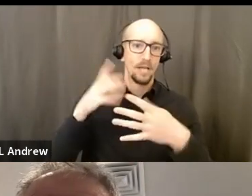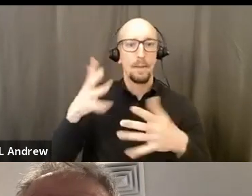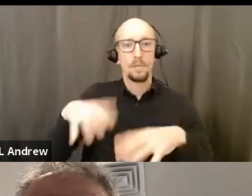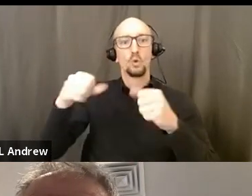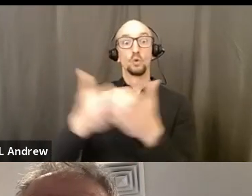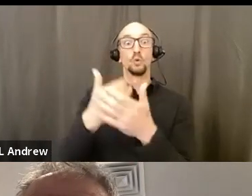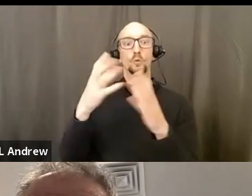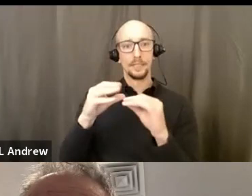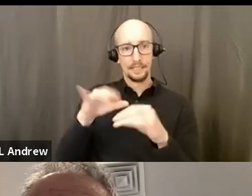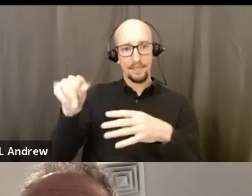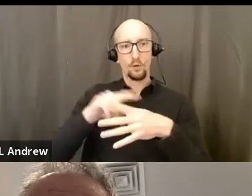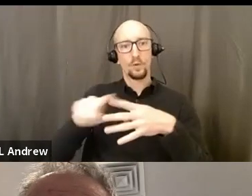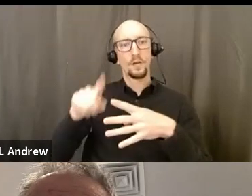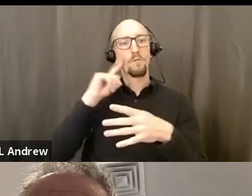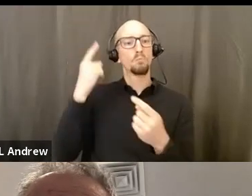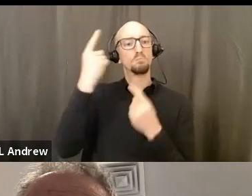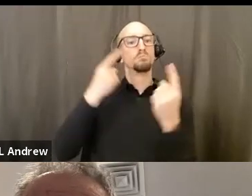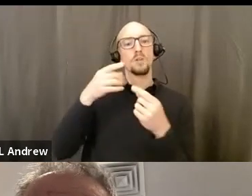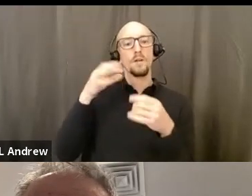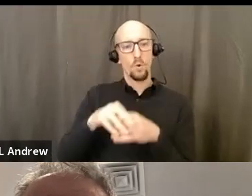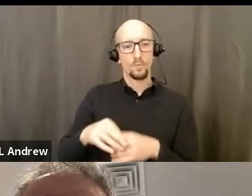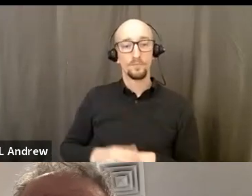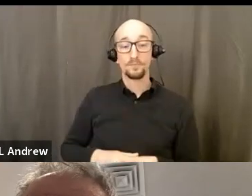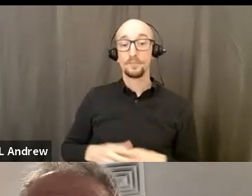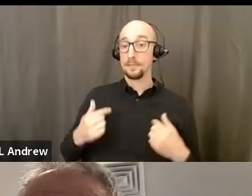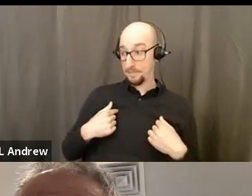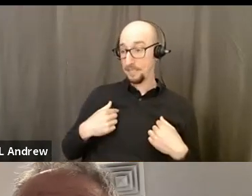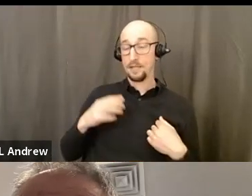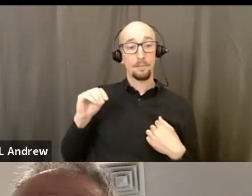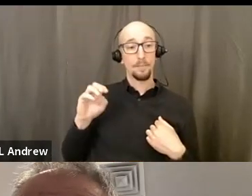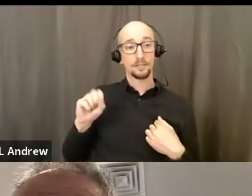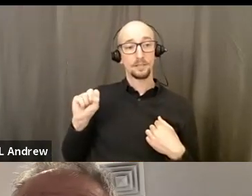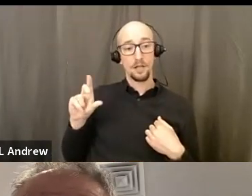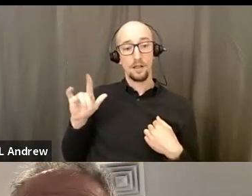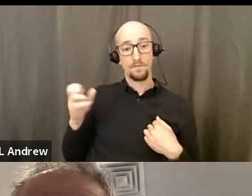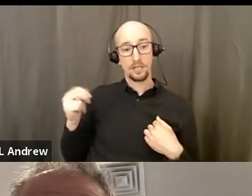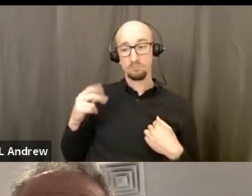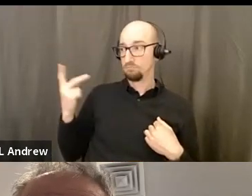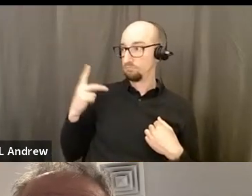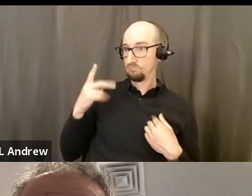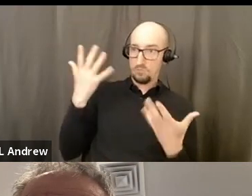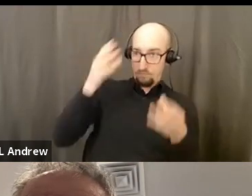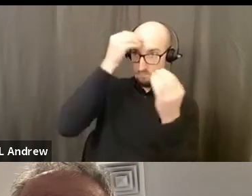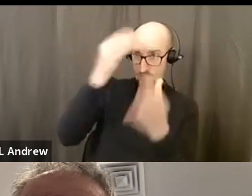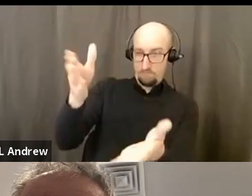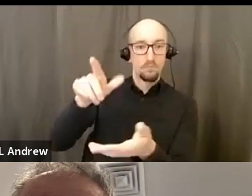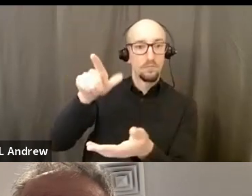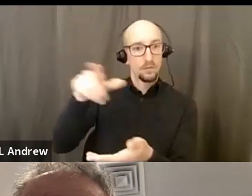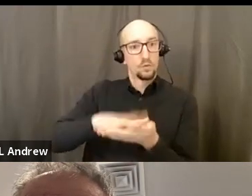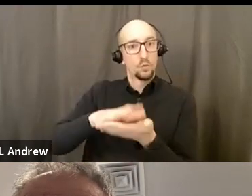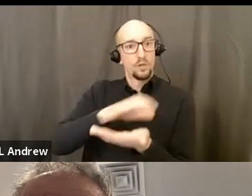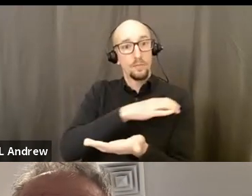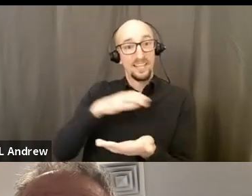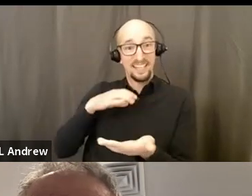vote. Both Ms. Sullivan and I have indicated to the school committee that waiting until